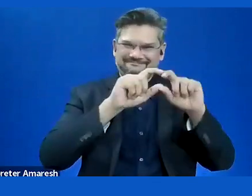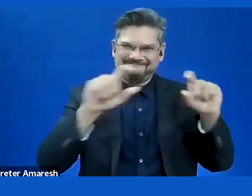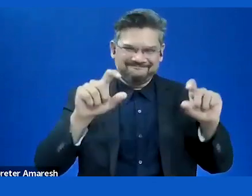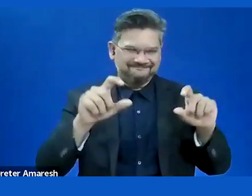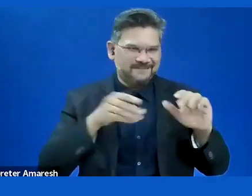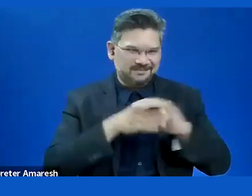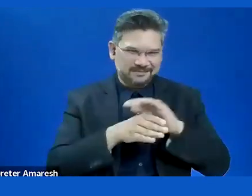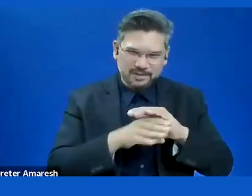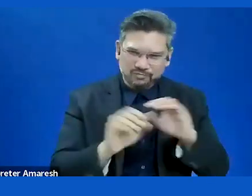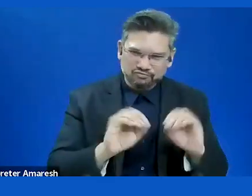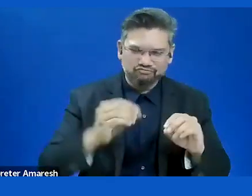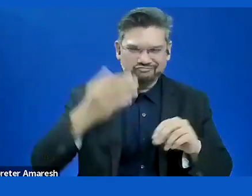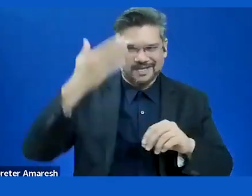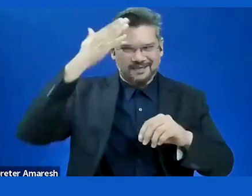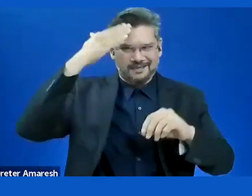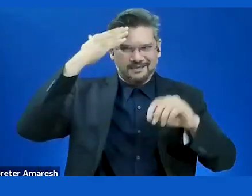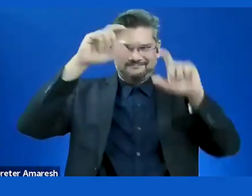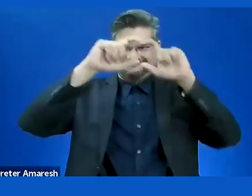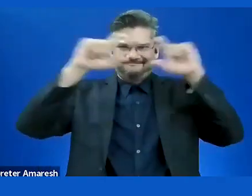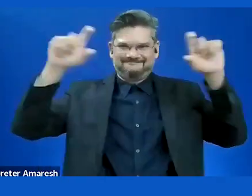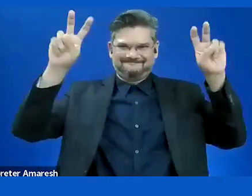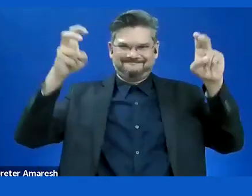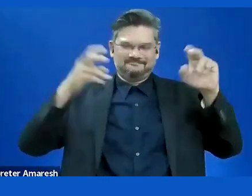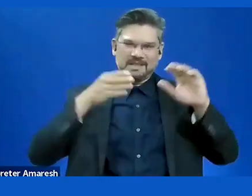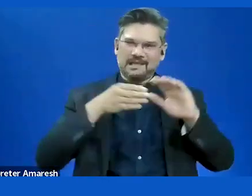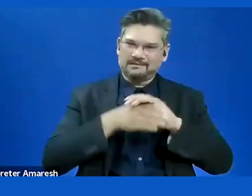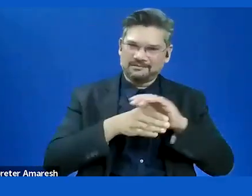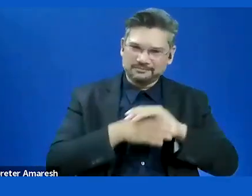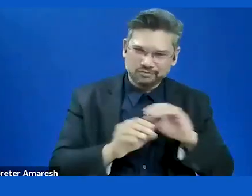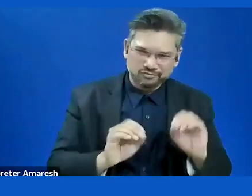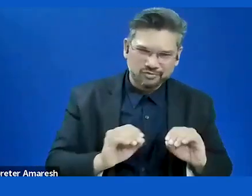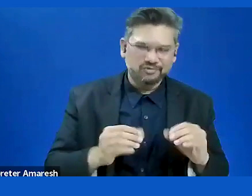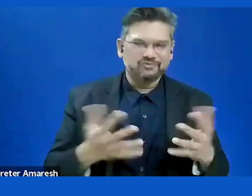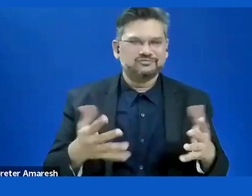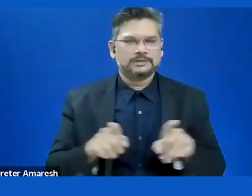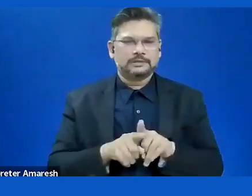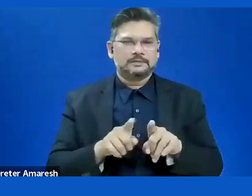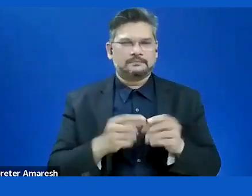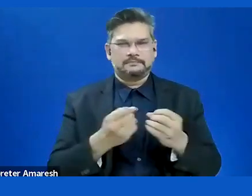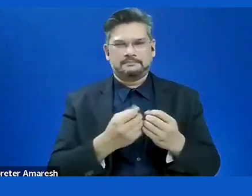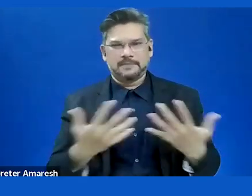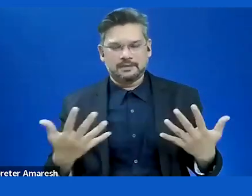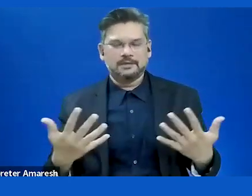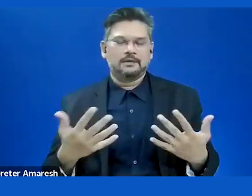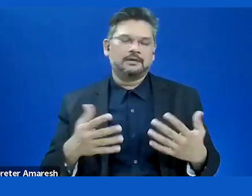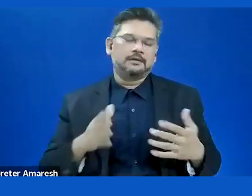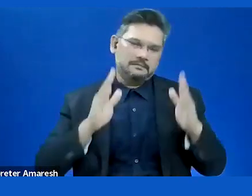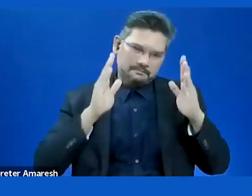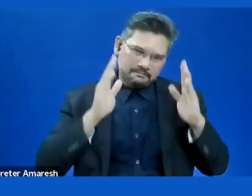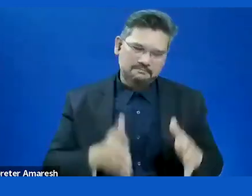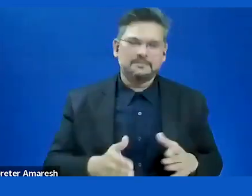it, but some of it you also need to have manual testing to fix it. Yeah, so